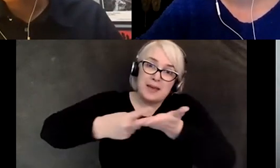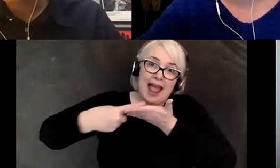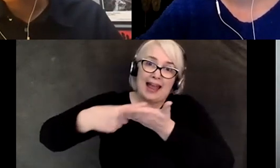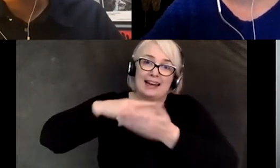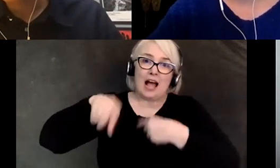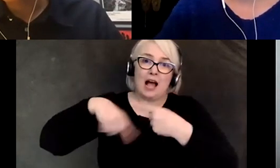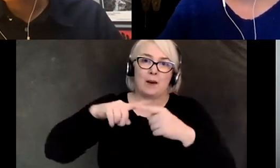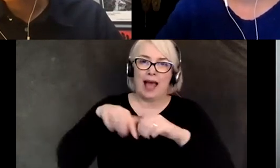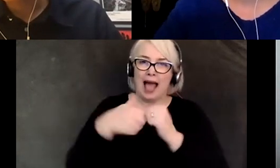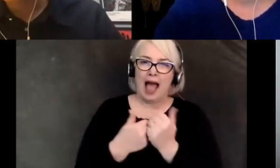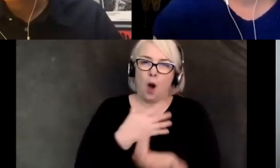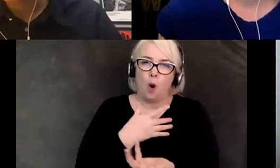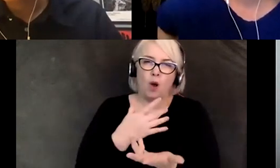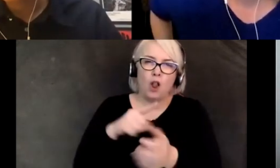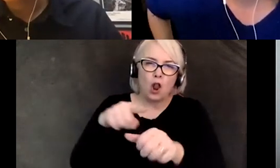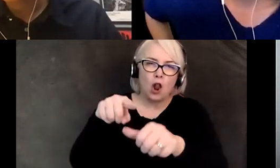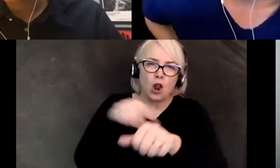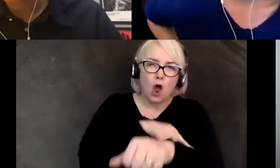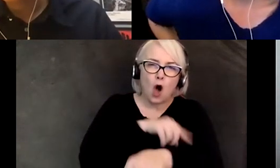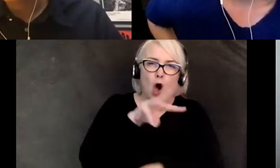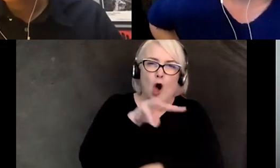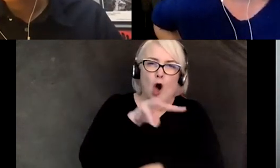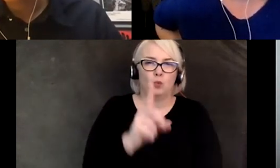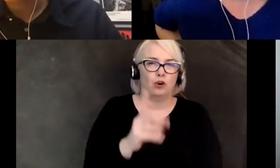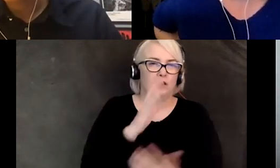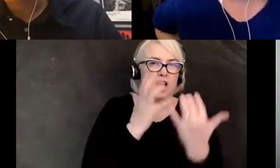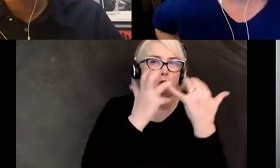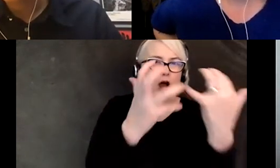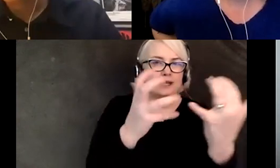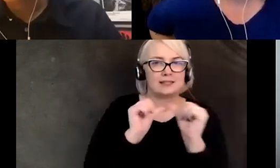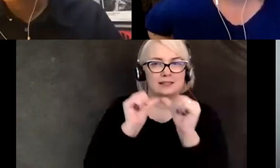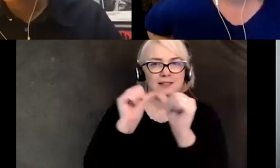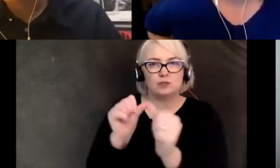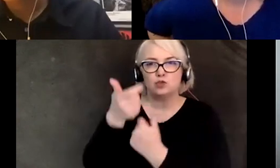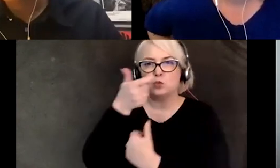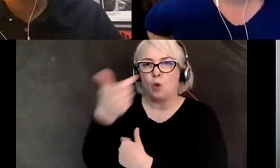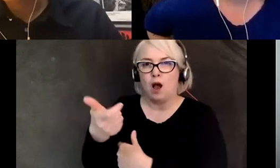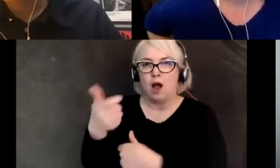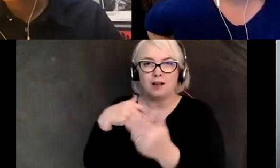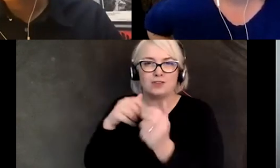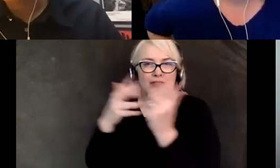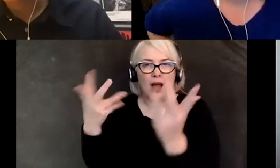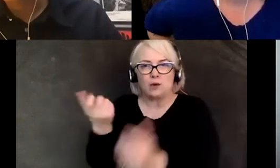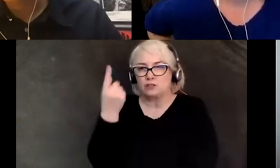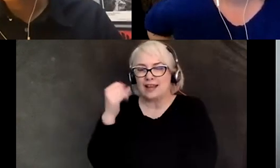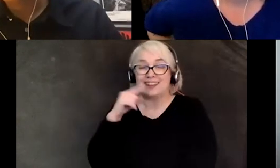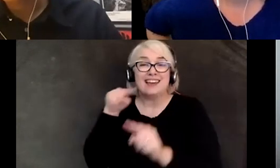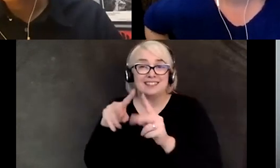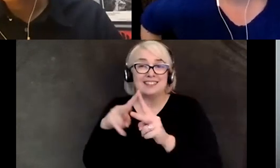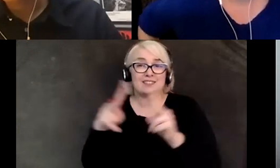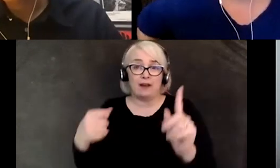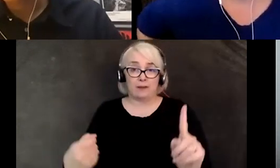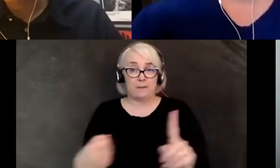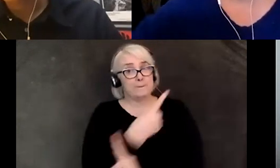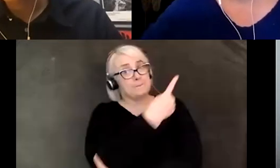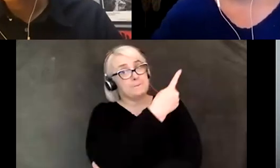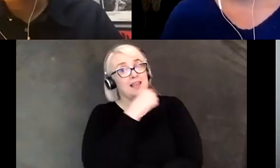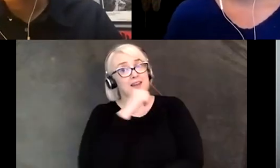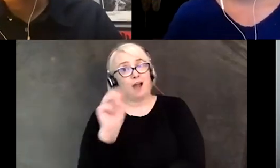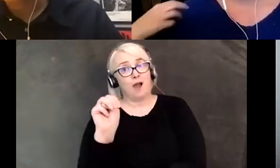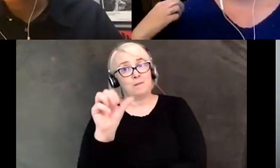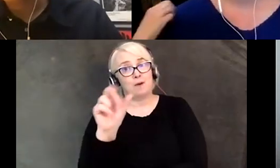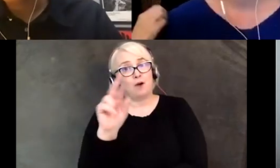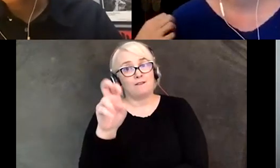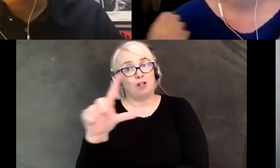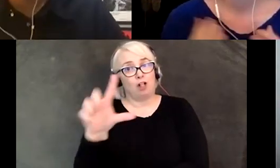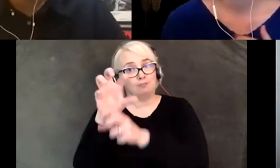of mystery without knowing exactly what it is since it's so atypical in terms of Marvel fare. Um, and I was dead wrong. I was like, I don't think we